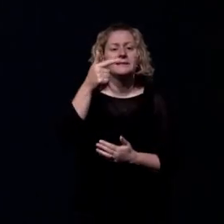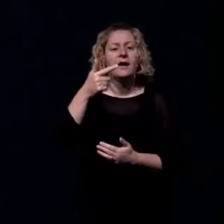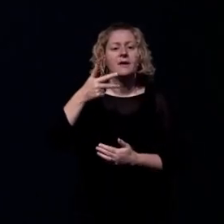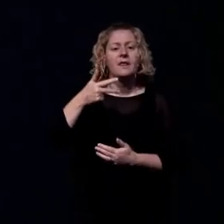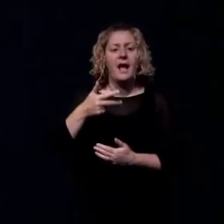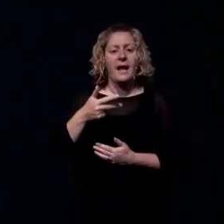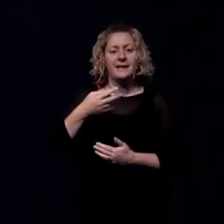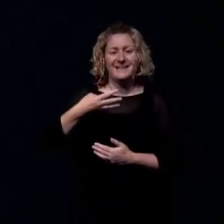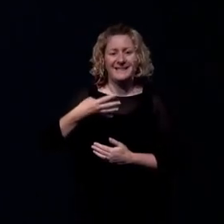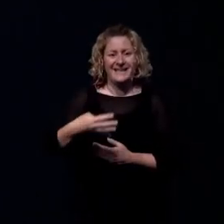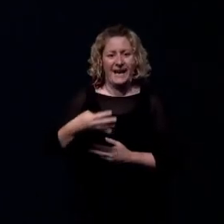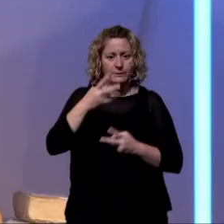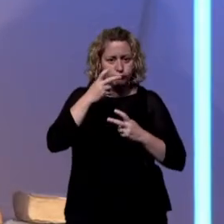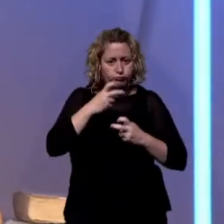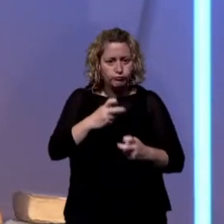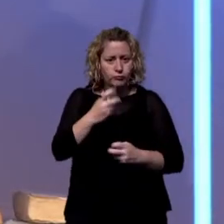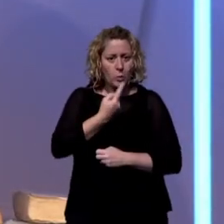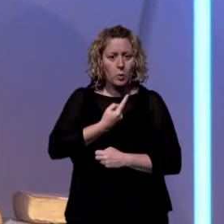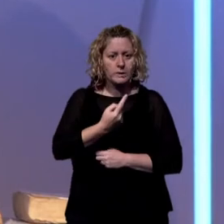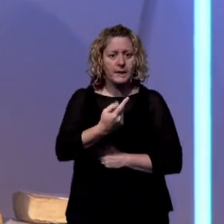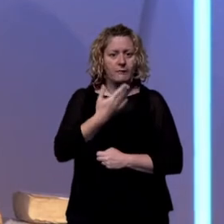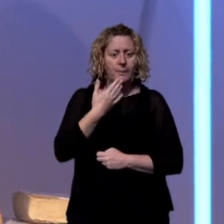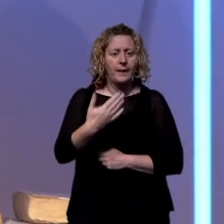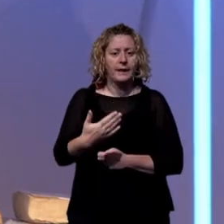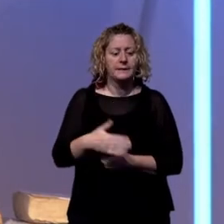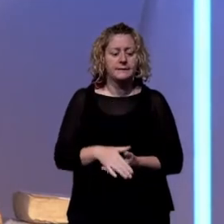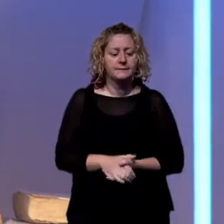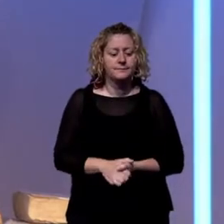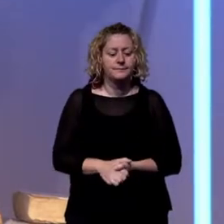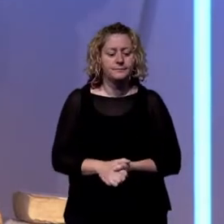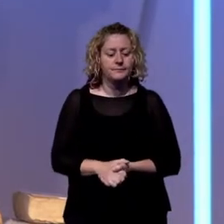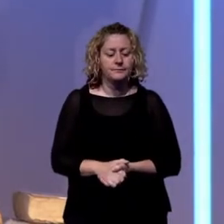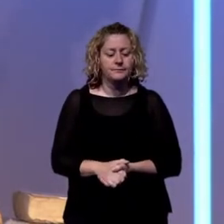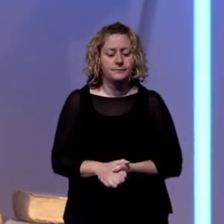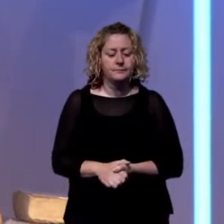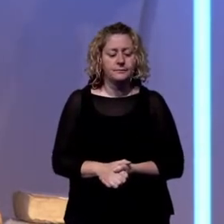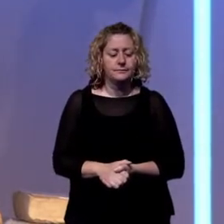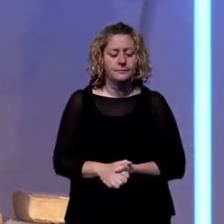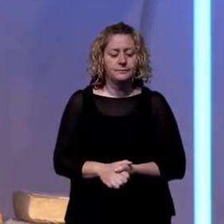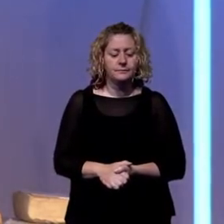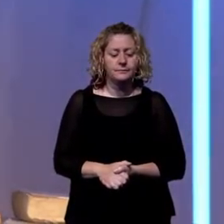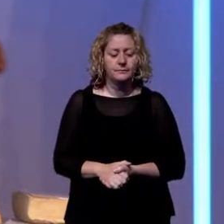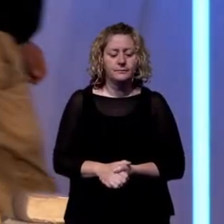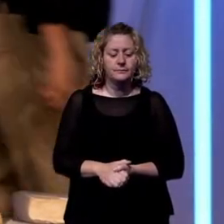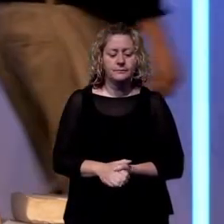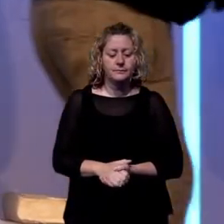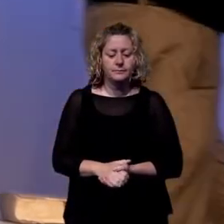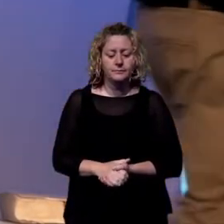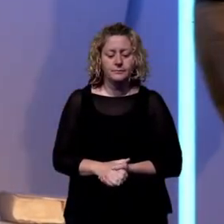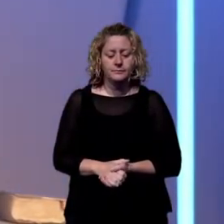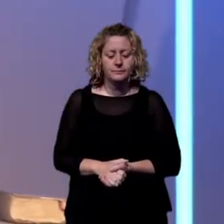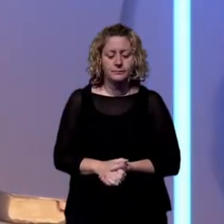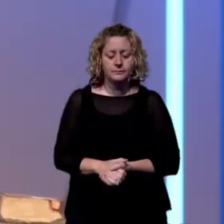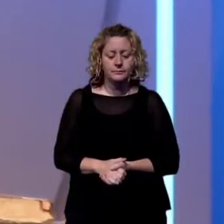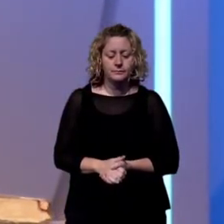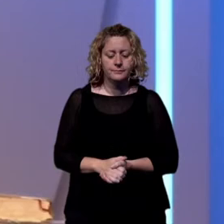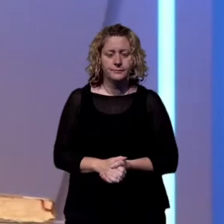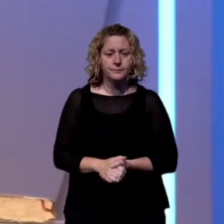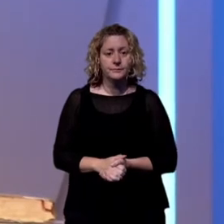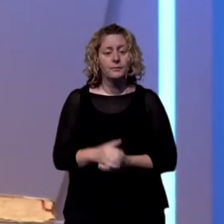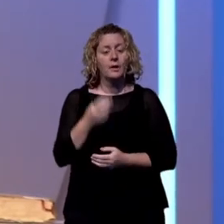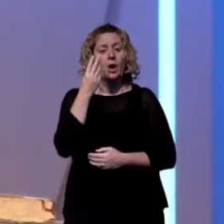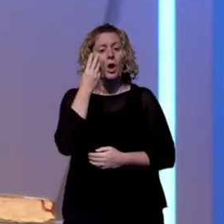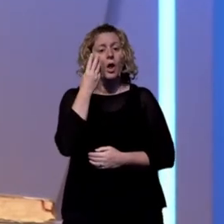dig out the three questions, please. And by the way, there will be questions at the end as well, just to say. So three